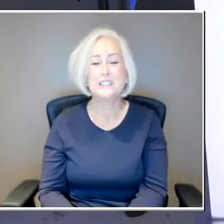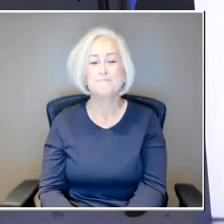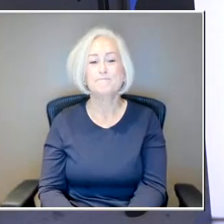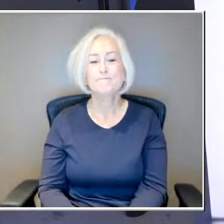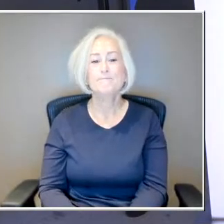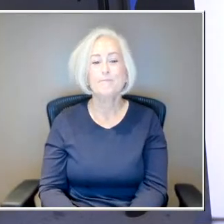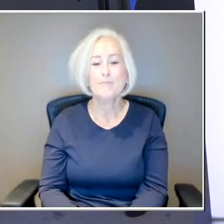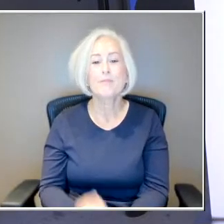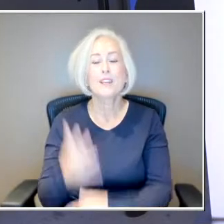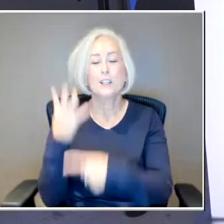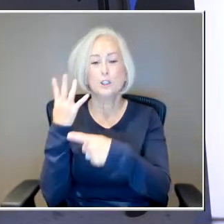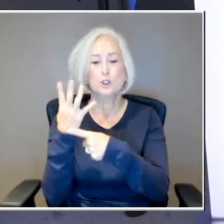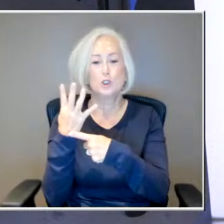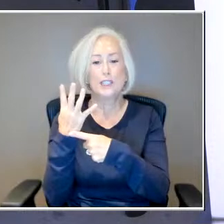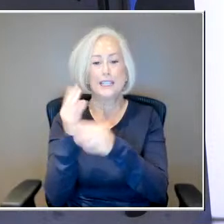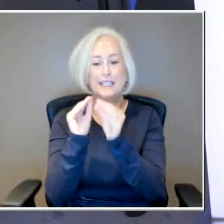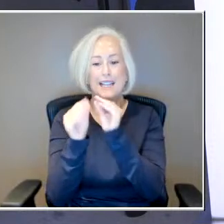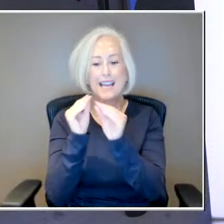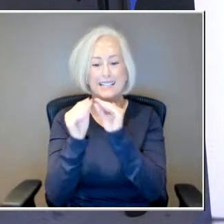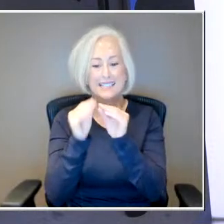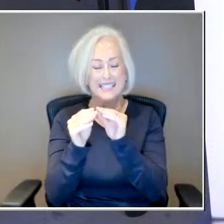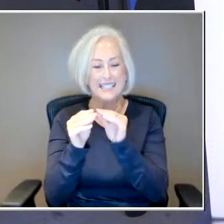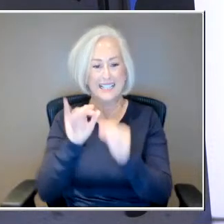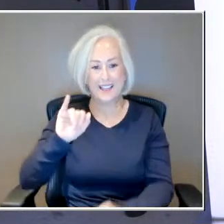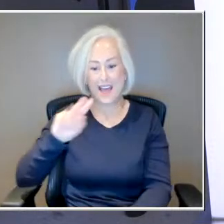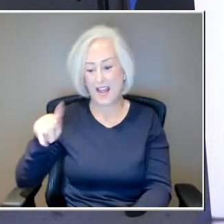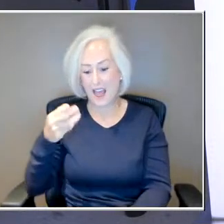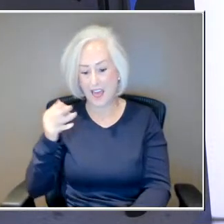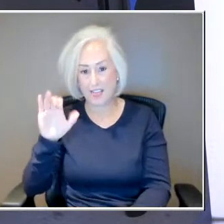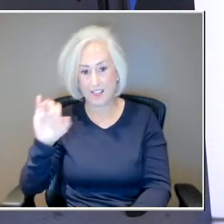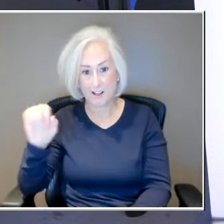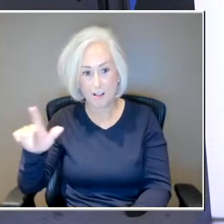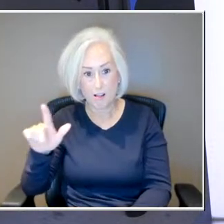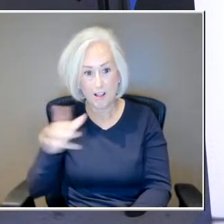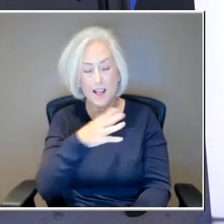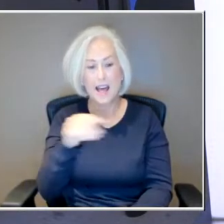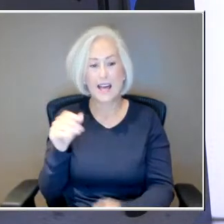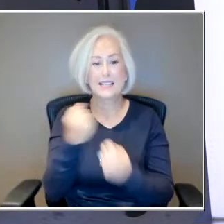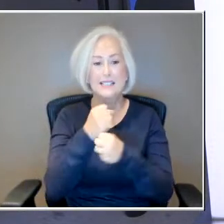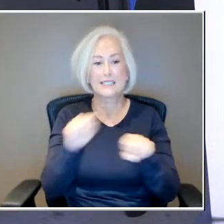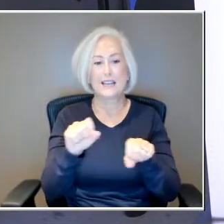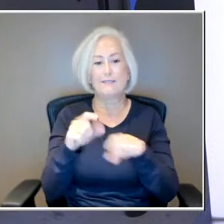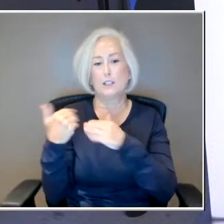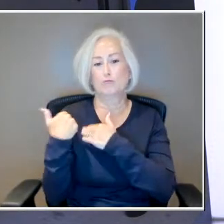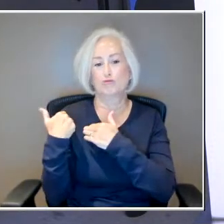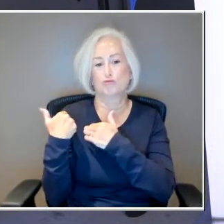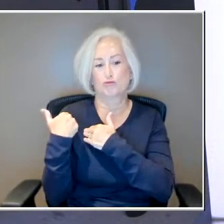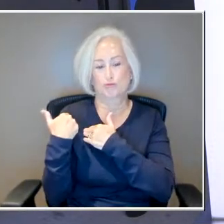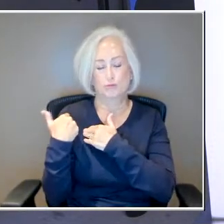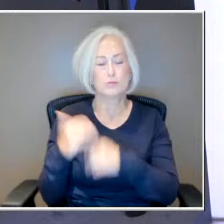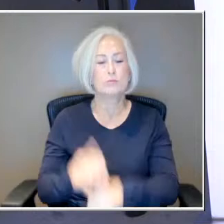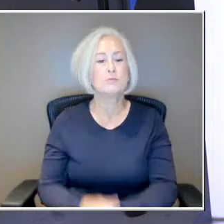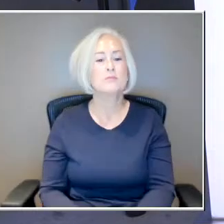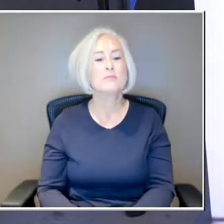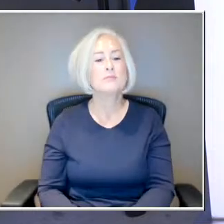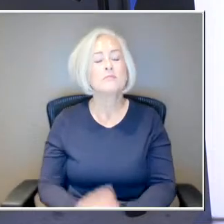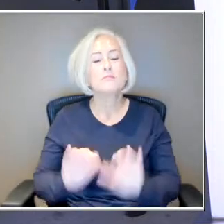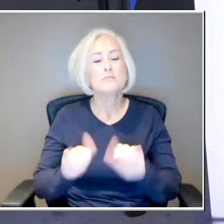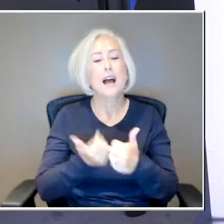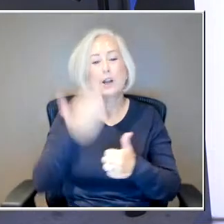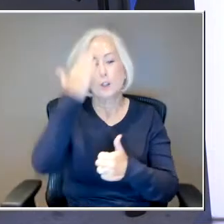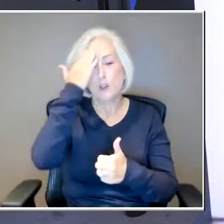a ethical and a safety obligation. How do we know that these edits are